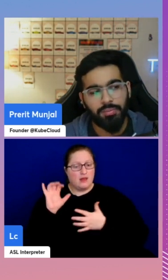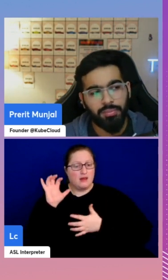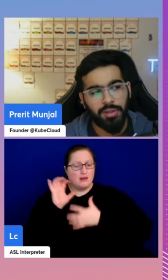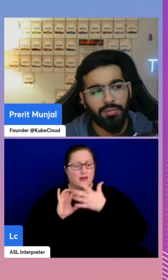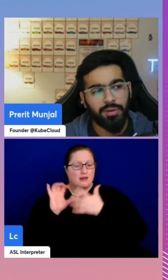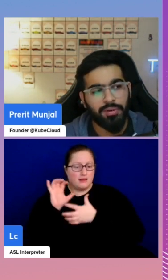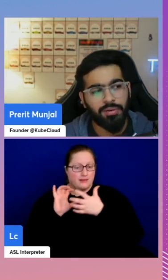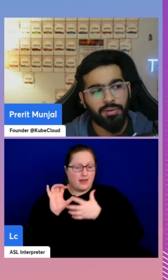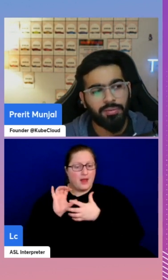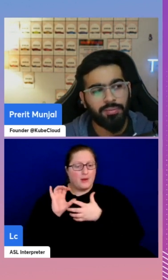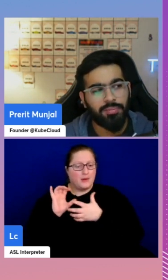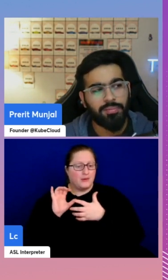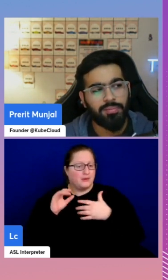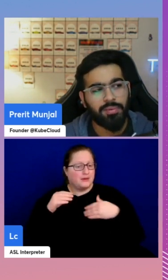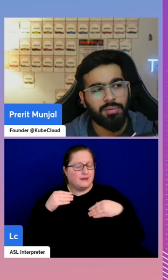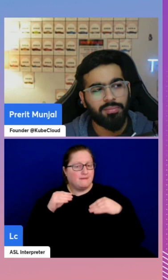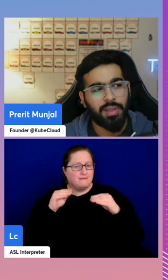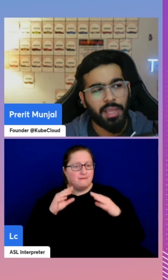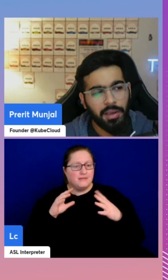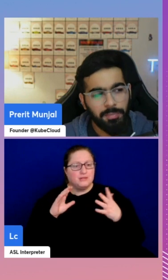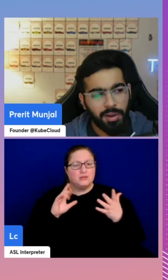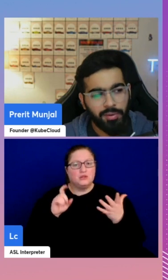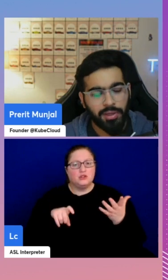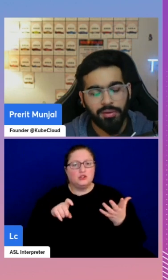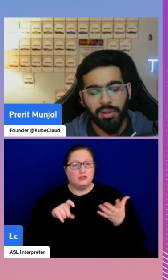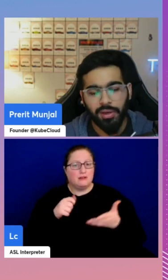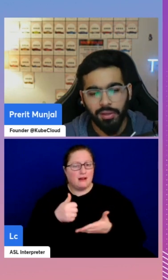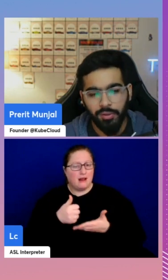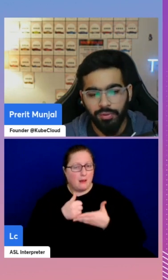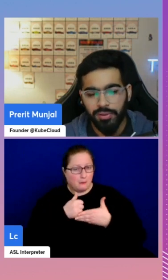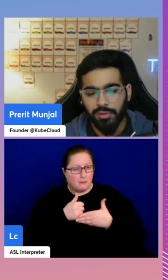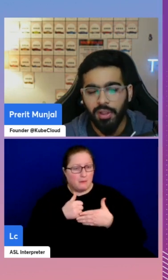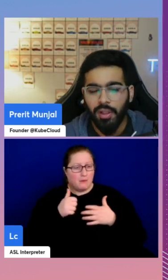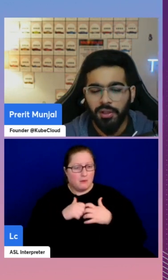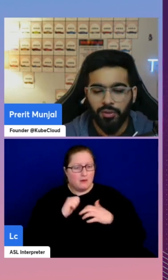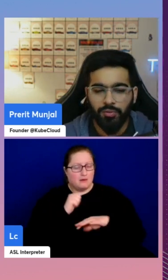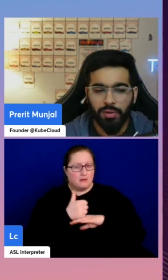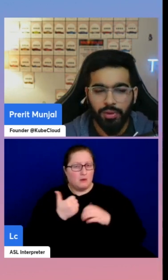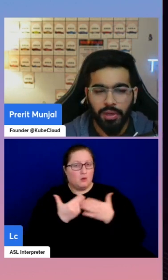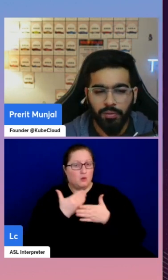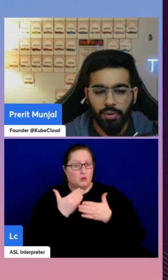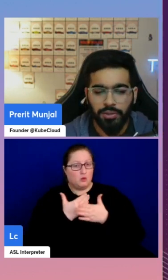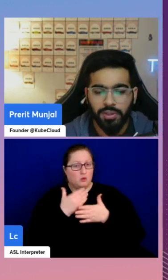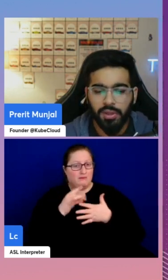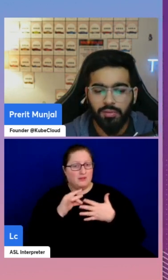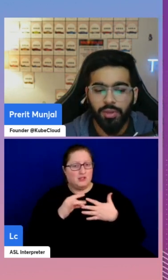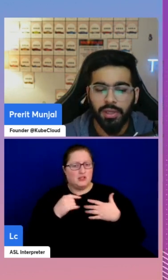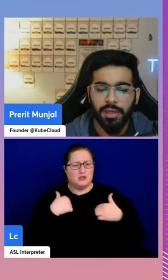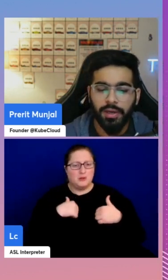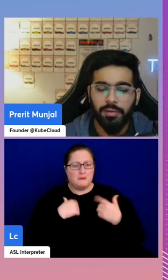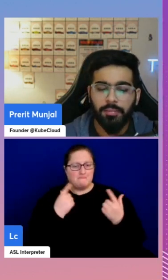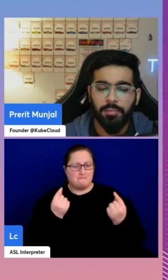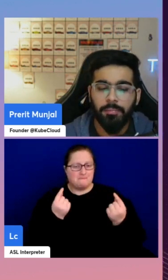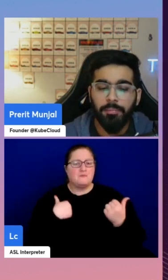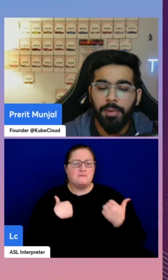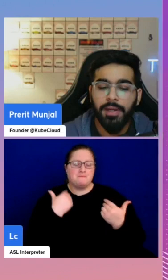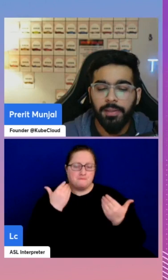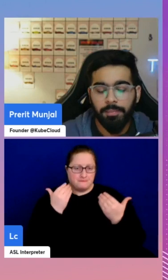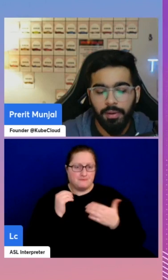should even help out in creating a new feature. So what we did was, we